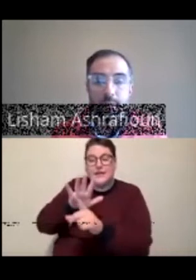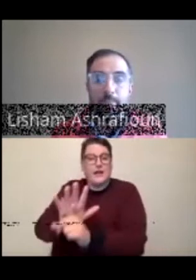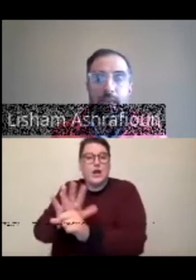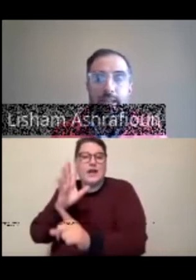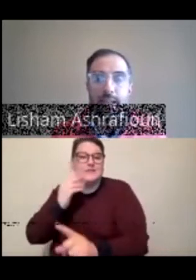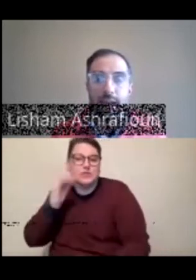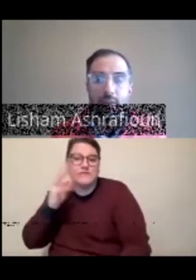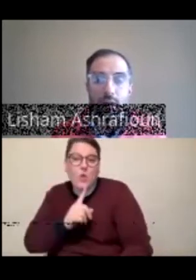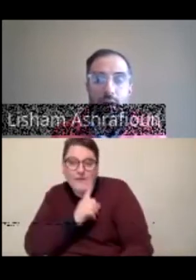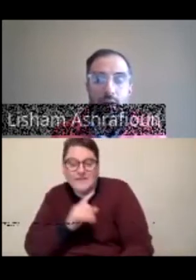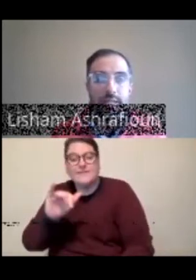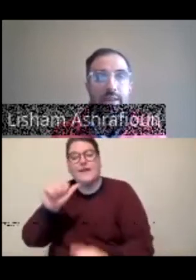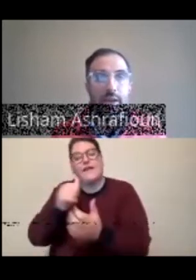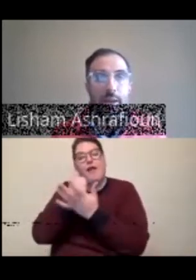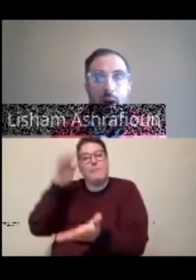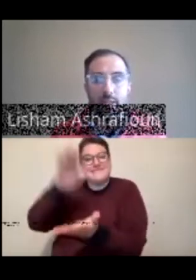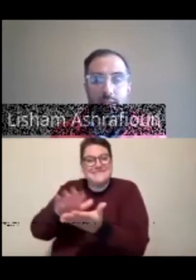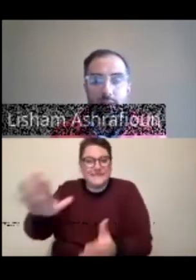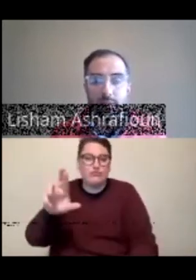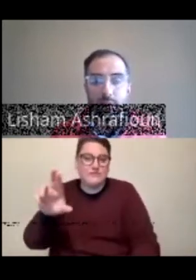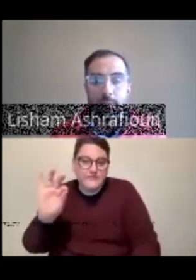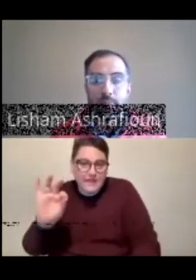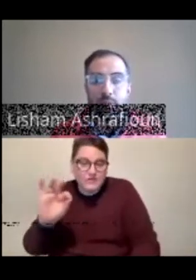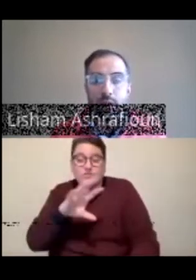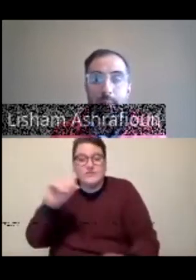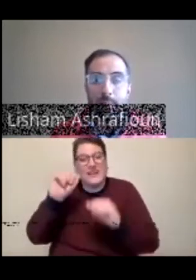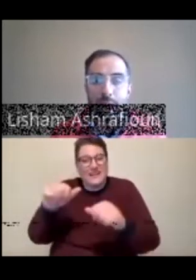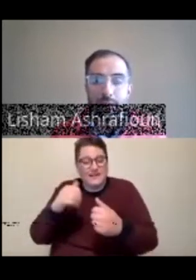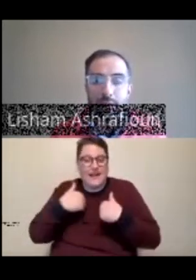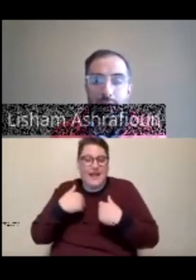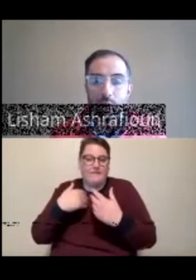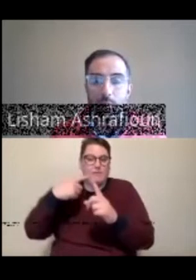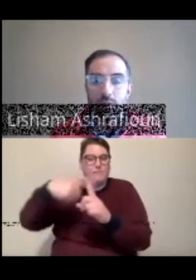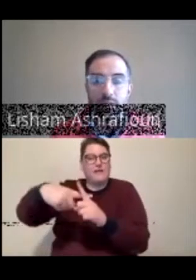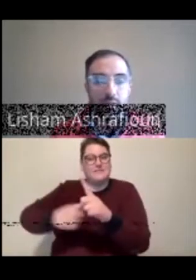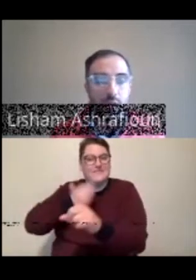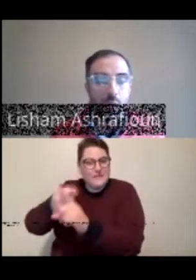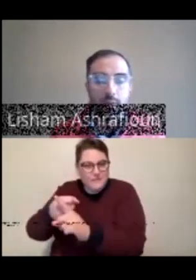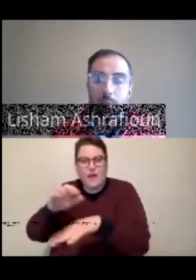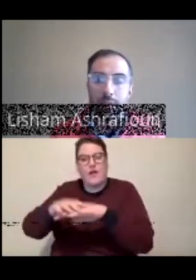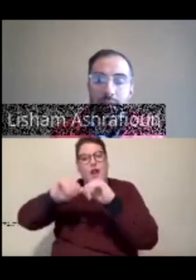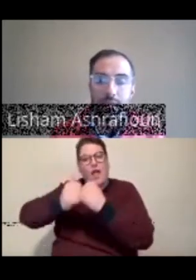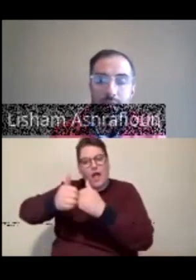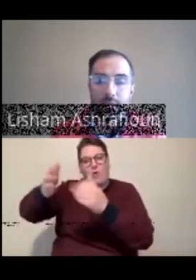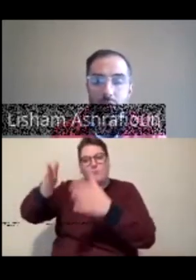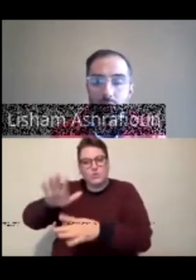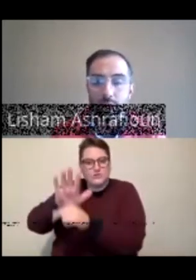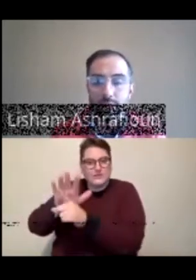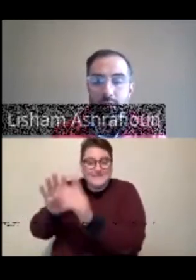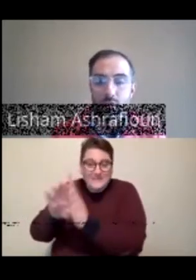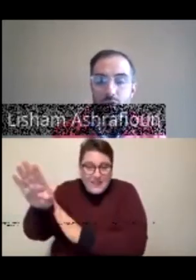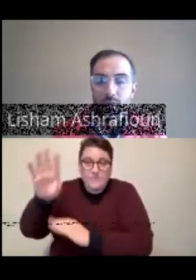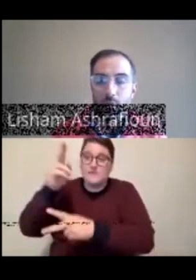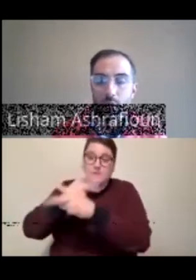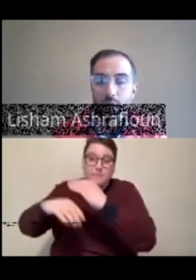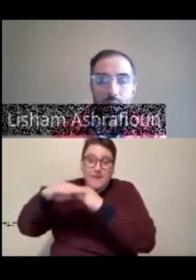use and can have a significant positive impact on how a person develops, maintains, and